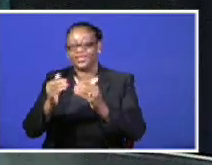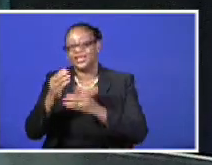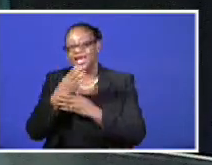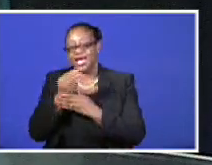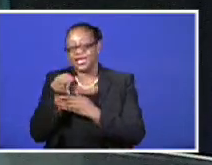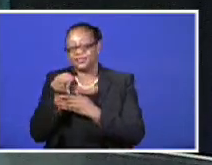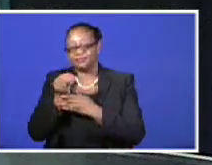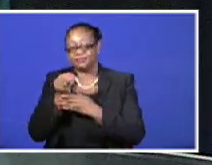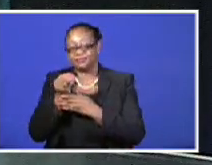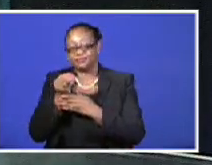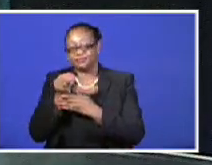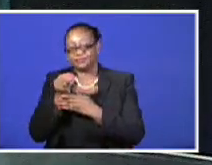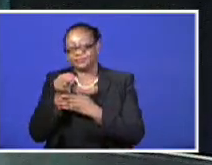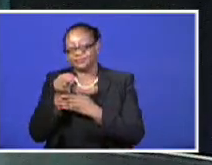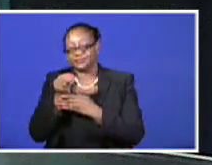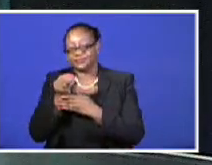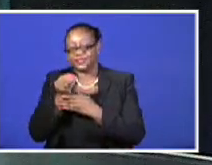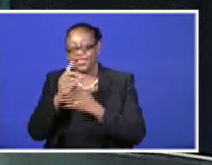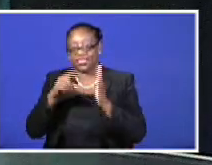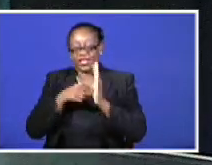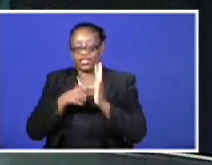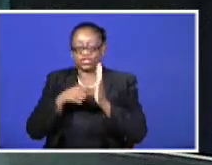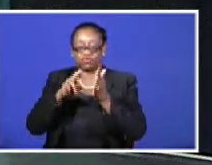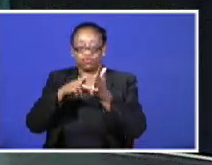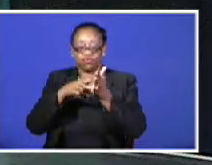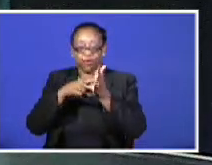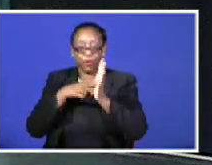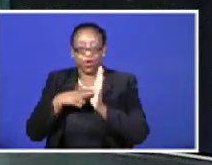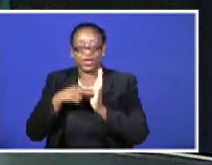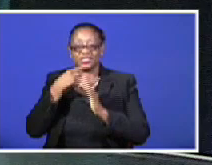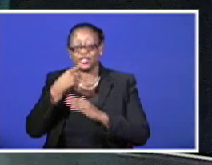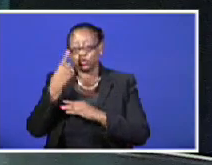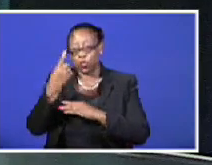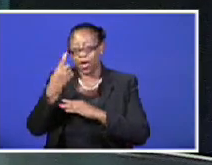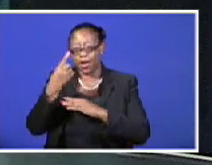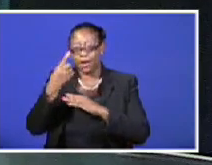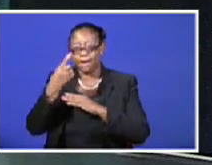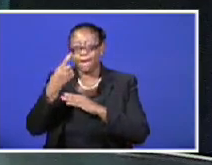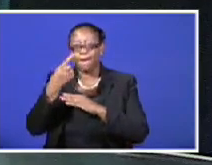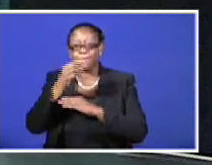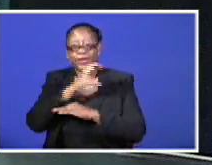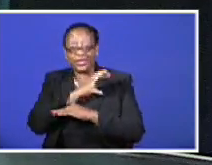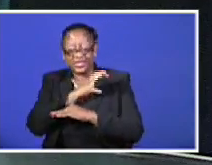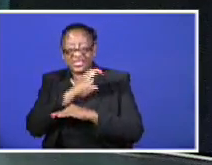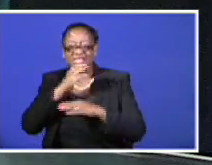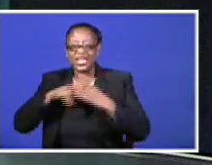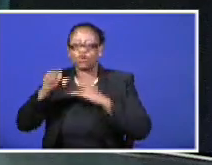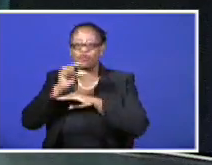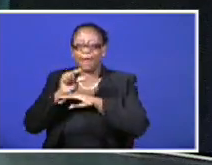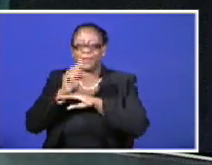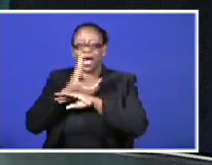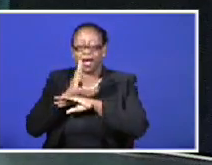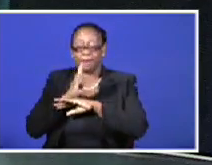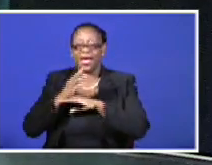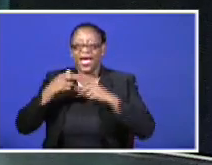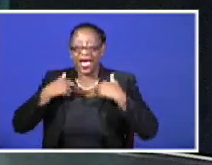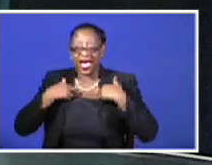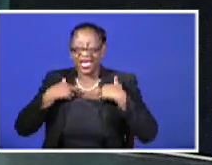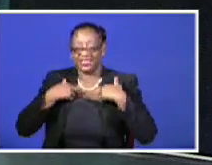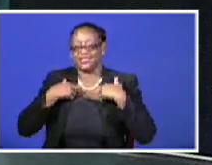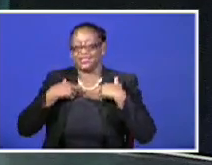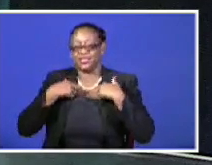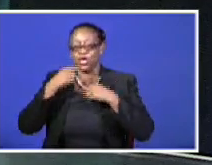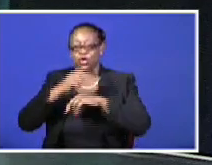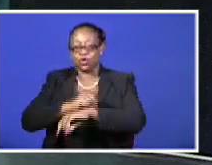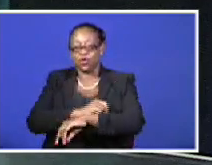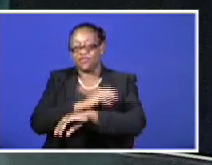Well, admits reports that at least one police officer in Grand Bahama has been diagnosed with COVID-19. Director